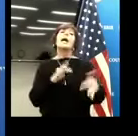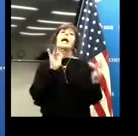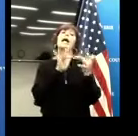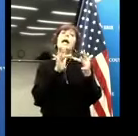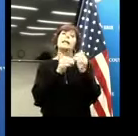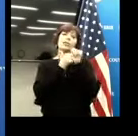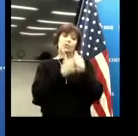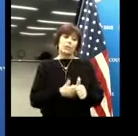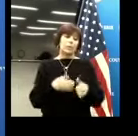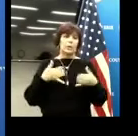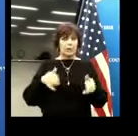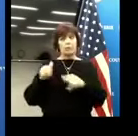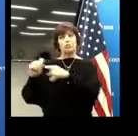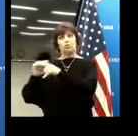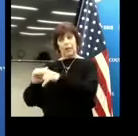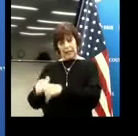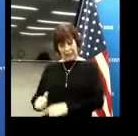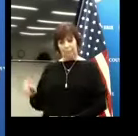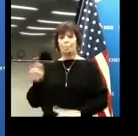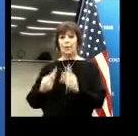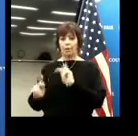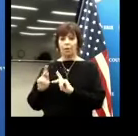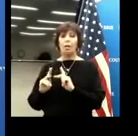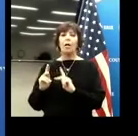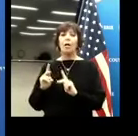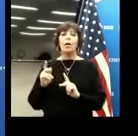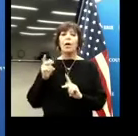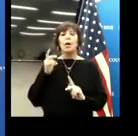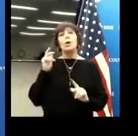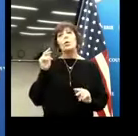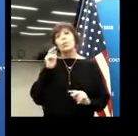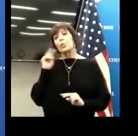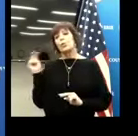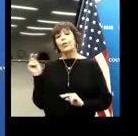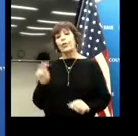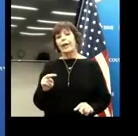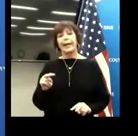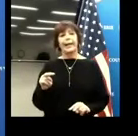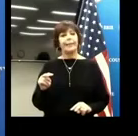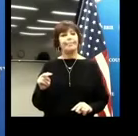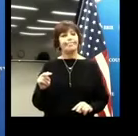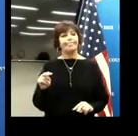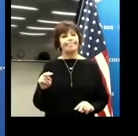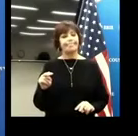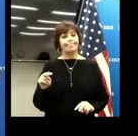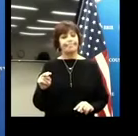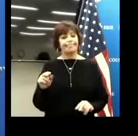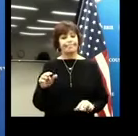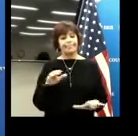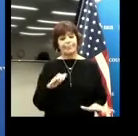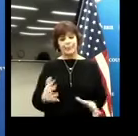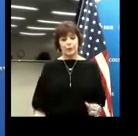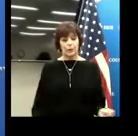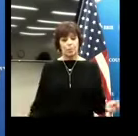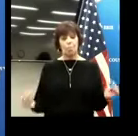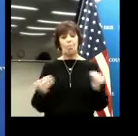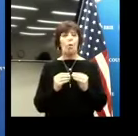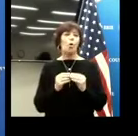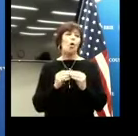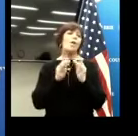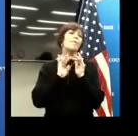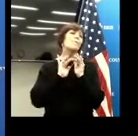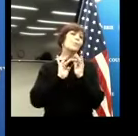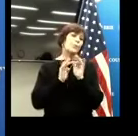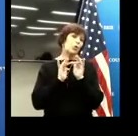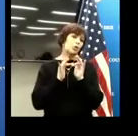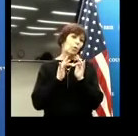the process of training more individuals. We're looking at also doing more virtual, which in other words,